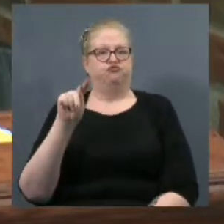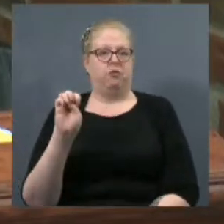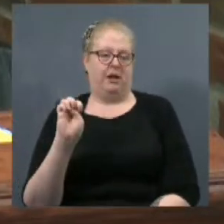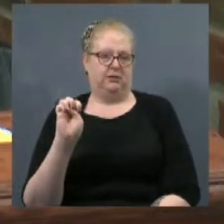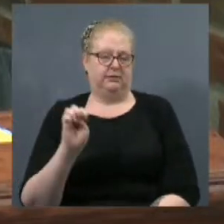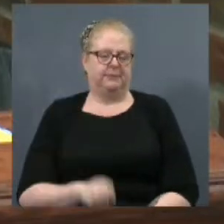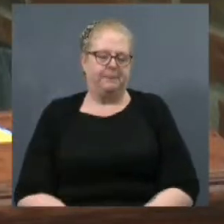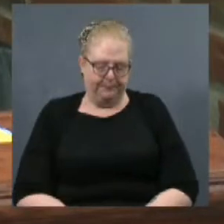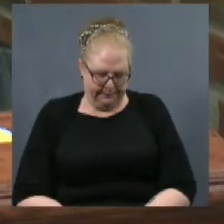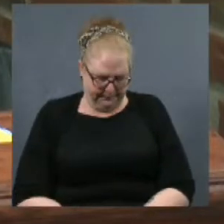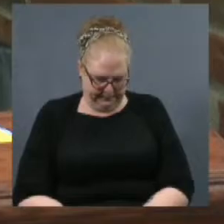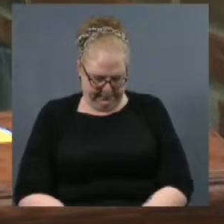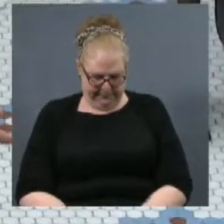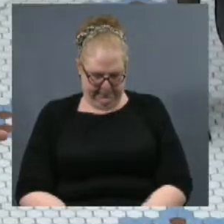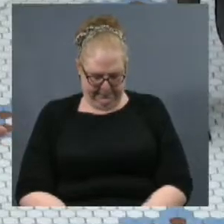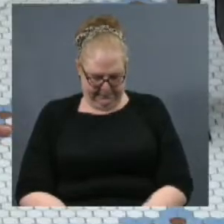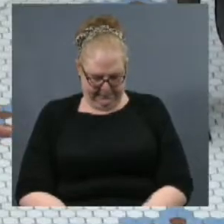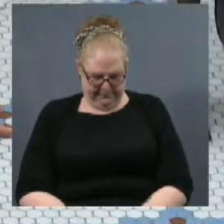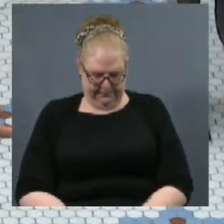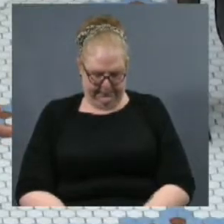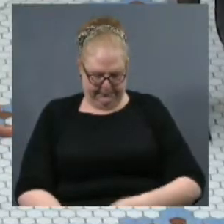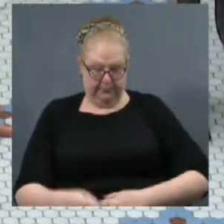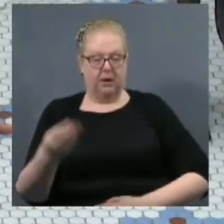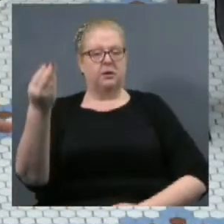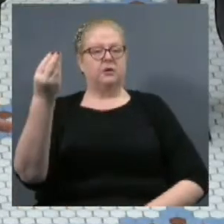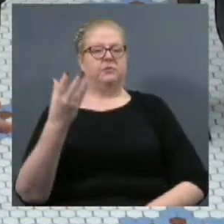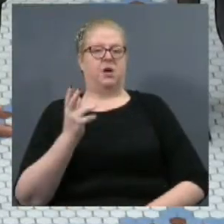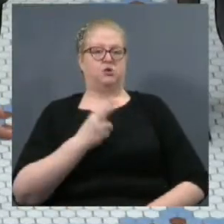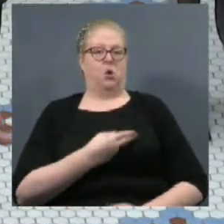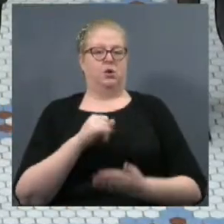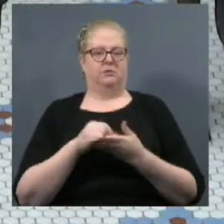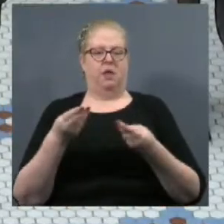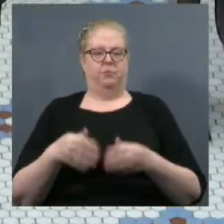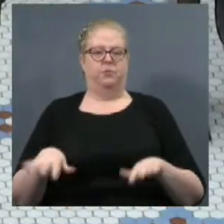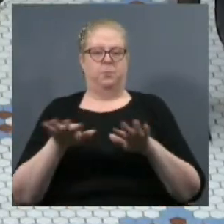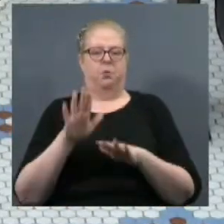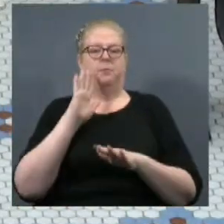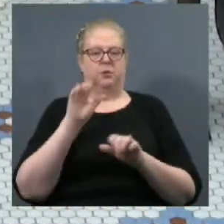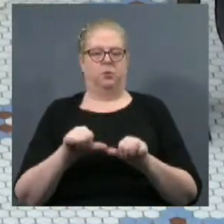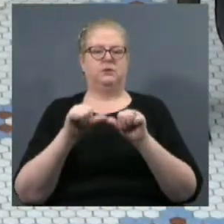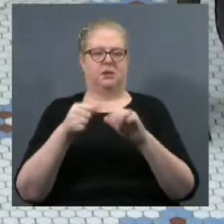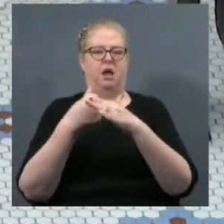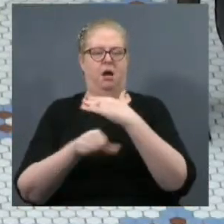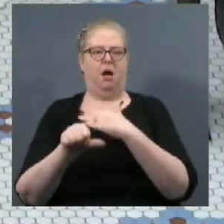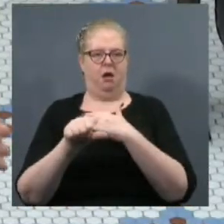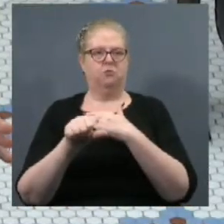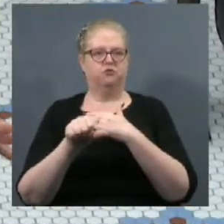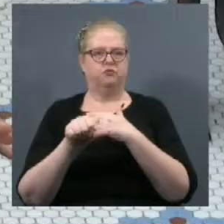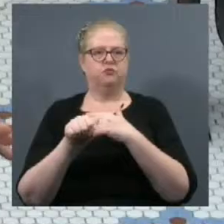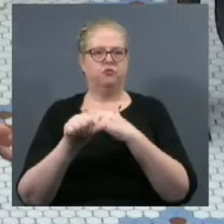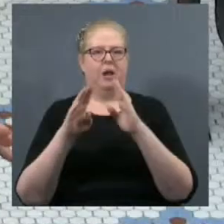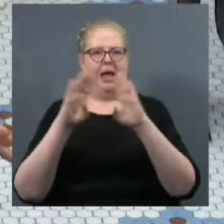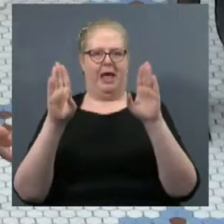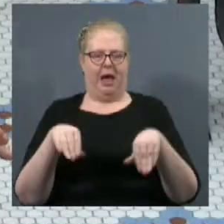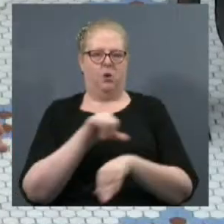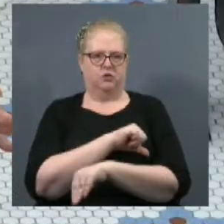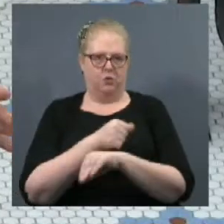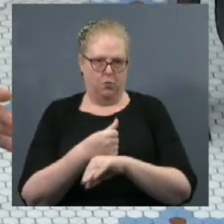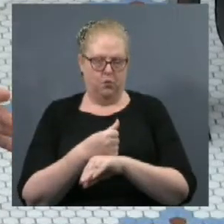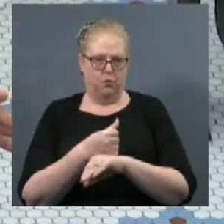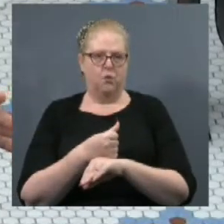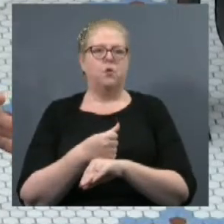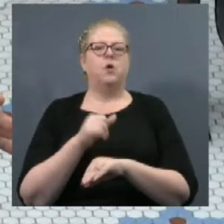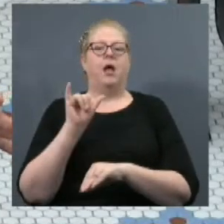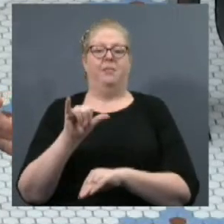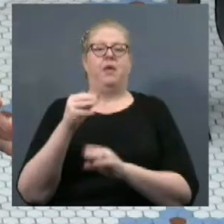So we were told that the property would remain a housing authority property. The market rate units are still market rate, so those